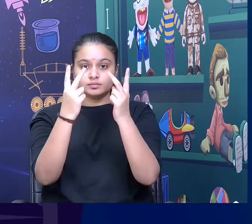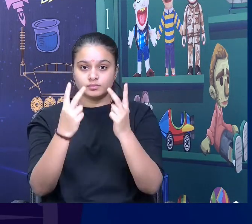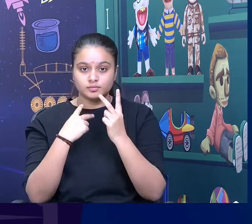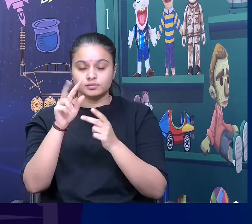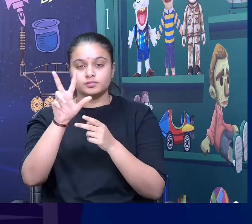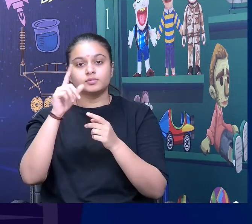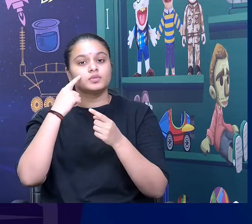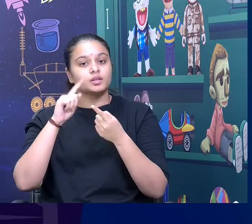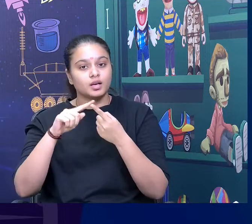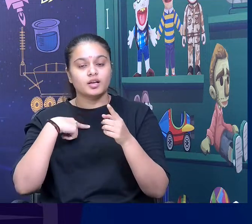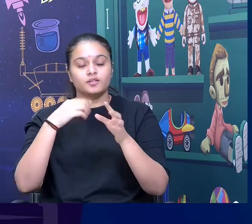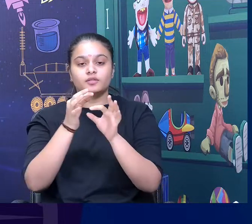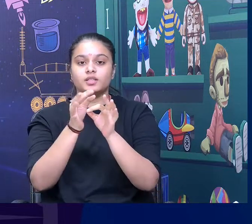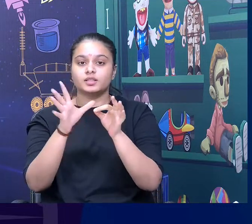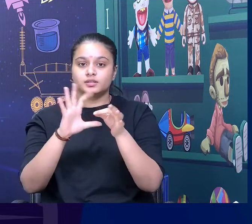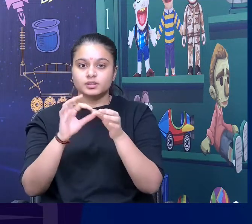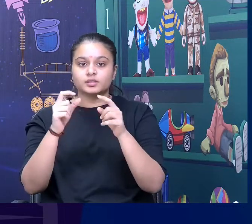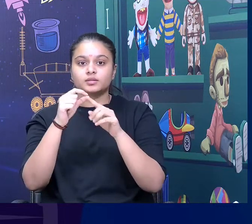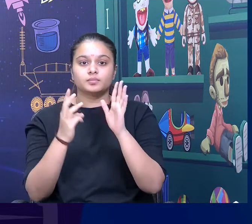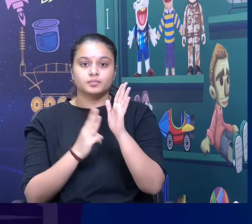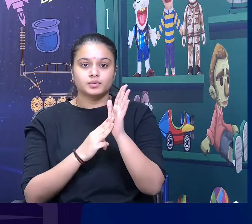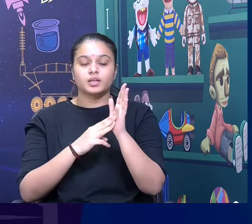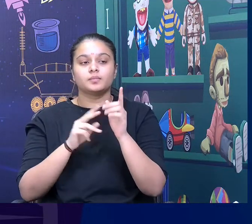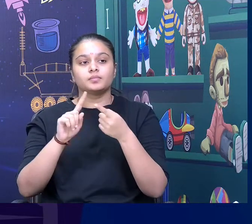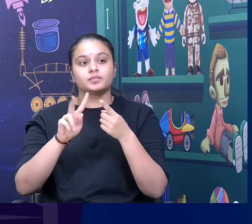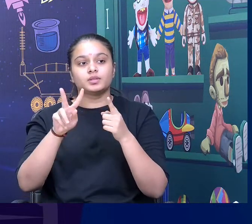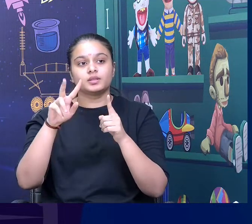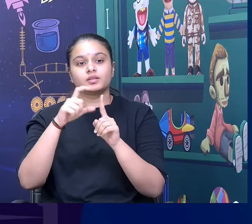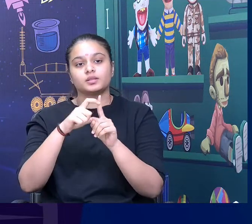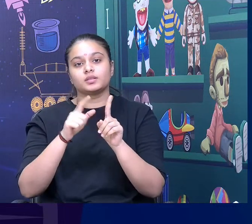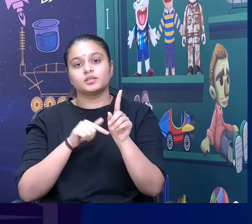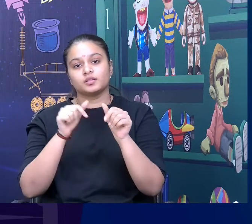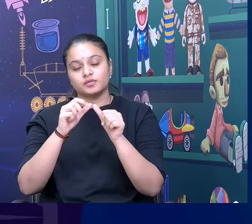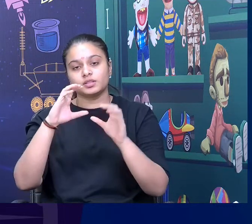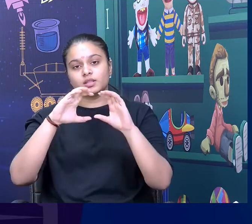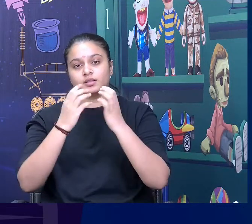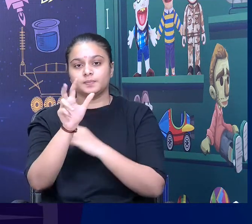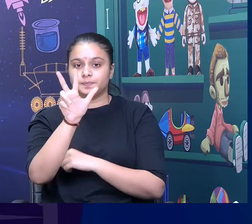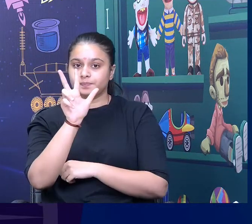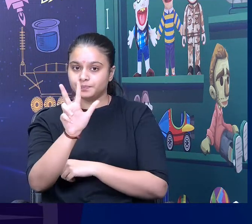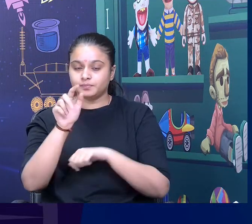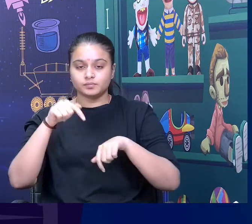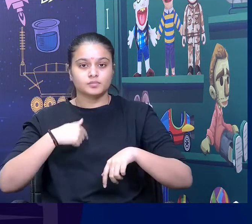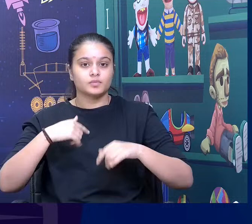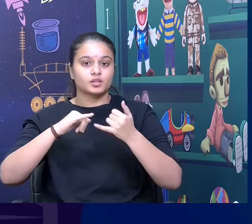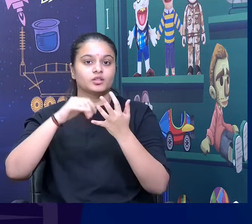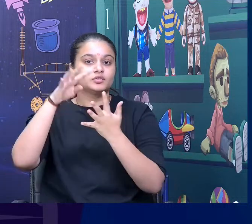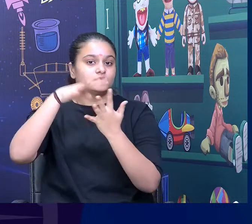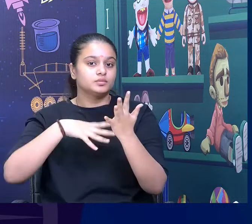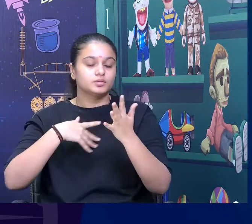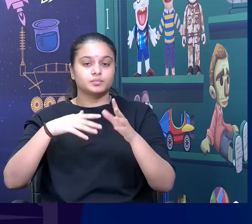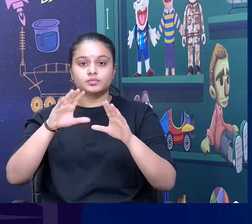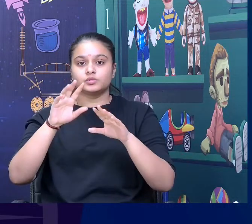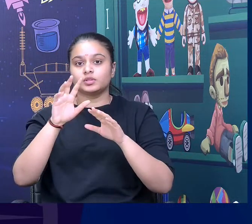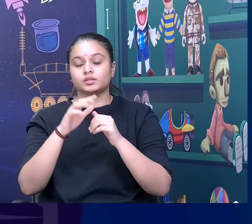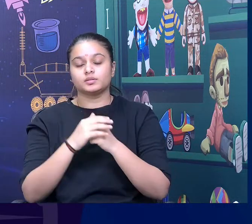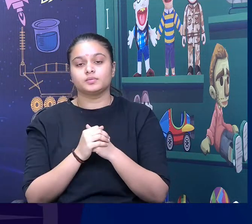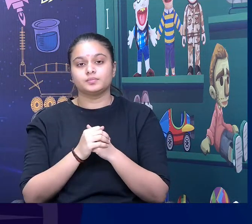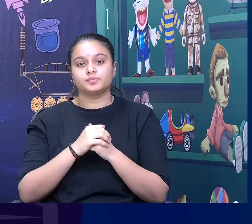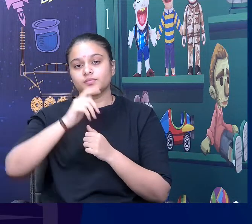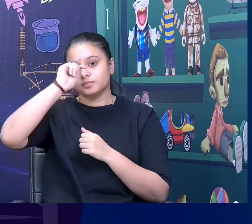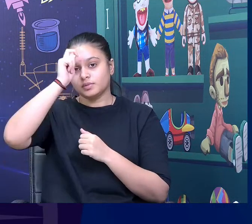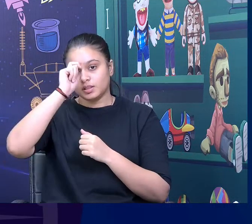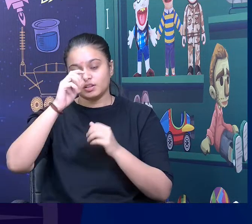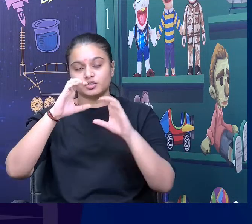on NCERT PMeVIDYA class 8. So today we are bringing a subject English for you of